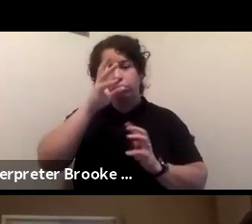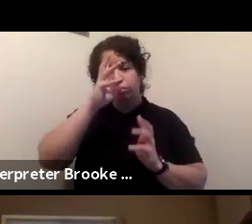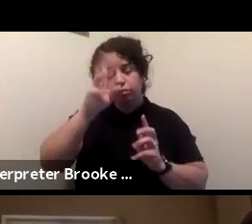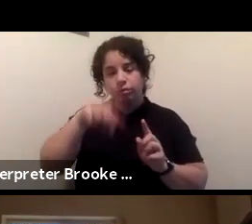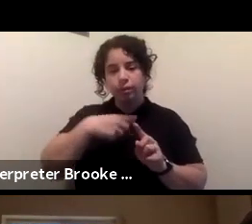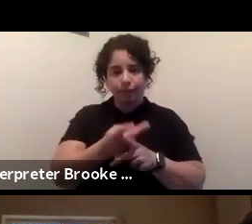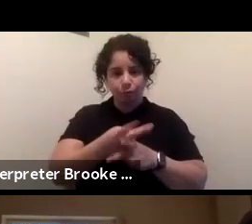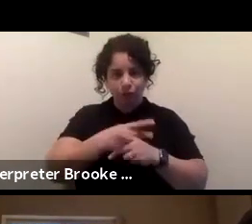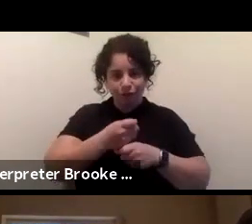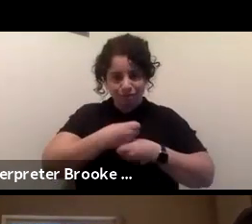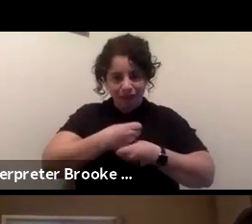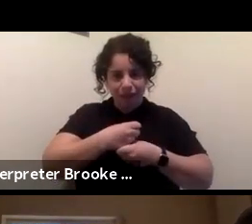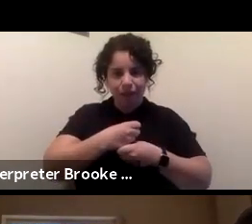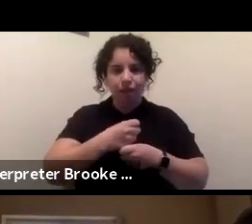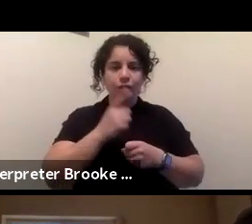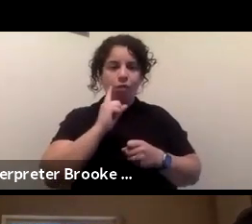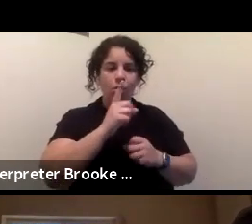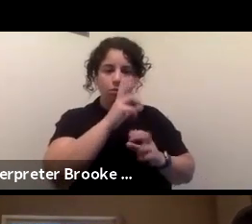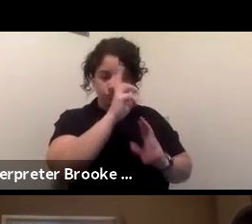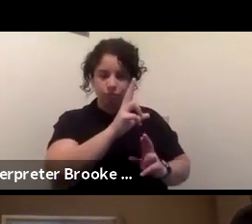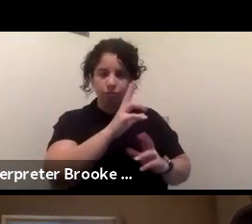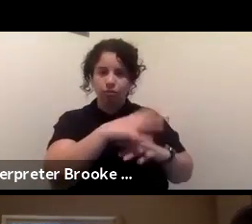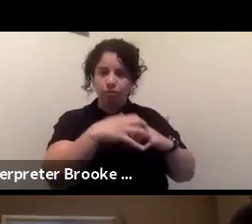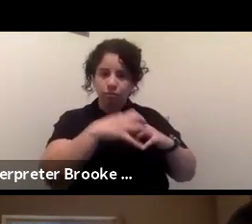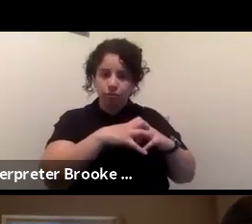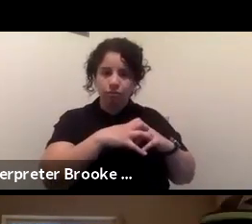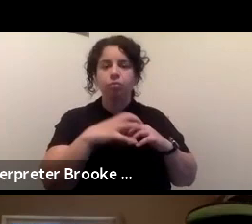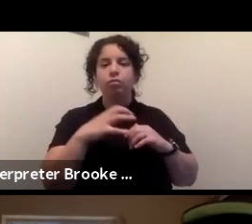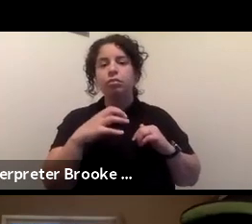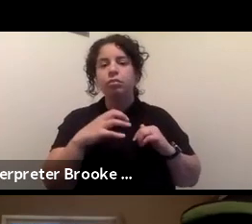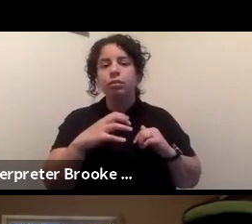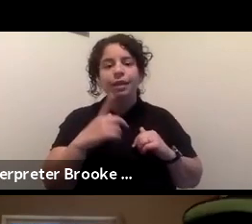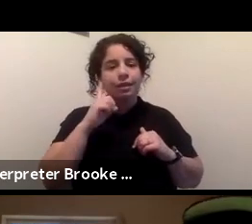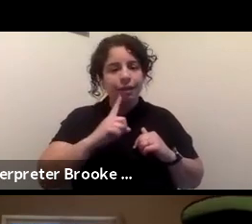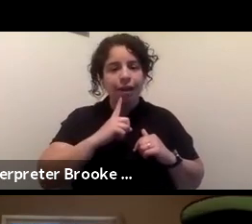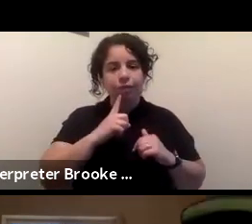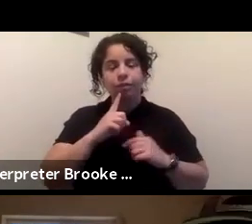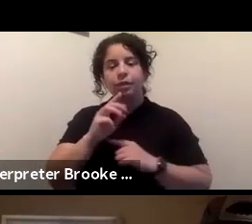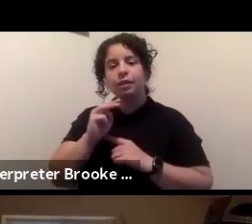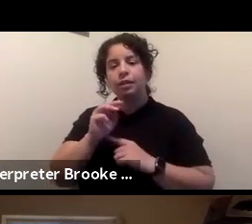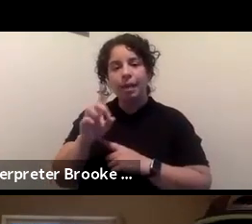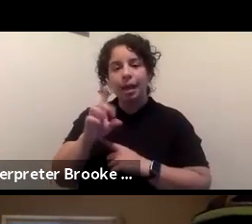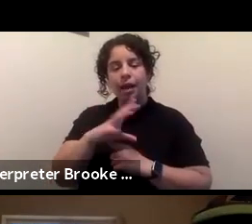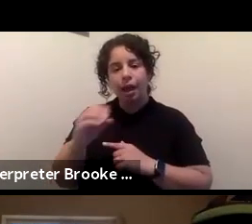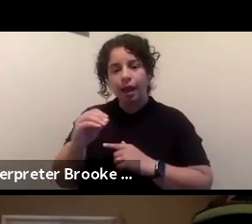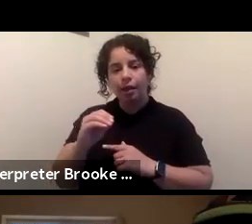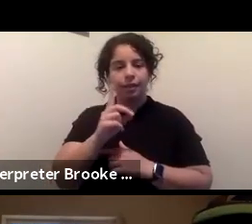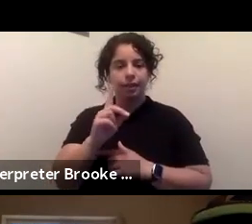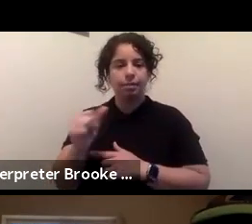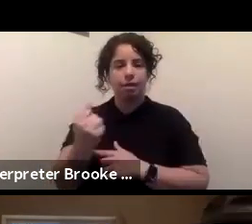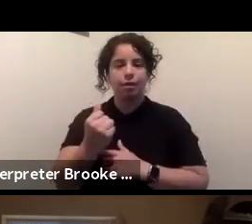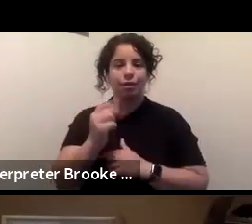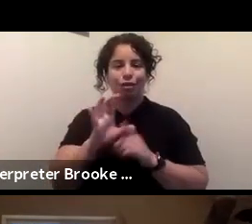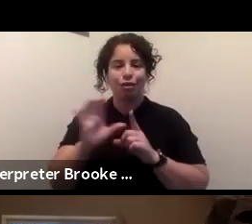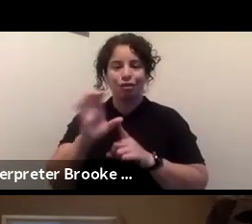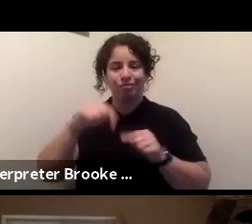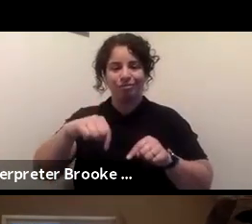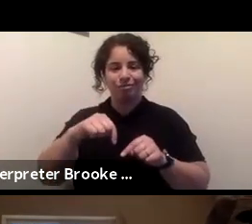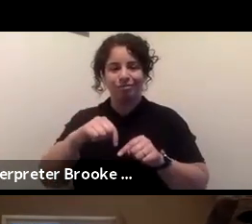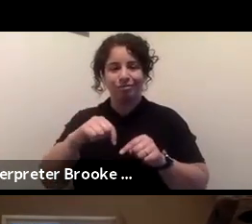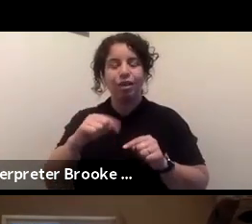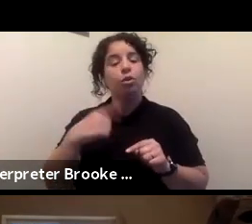to Indigenous sovereignty and deaf, MAD, and disability culture in the arts. We are generating a